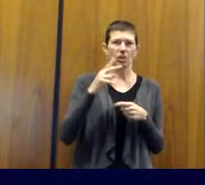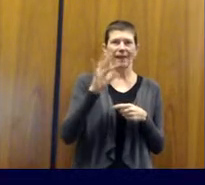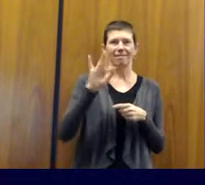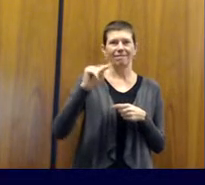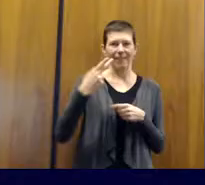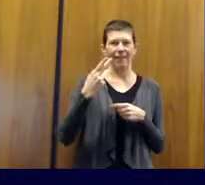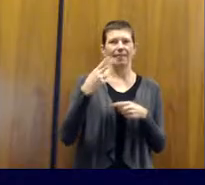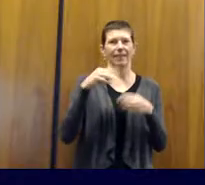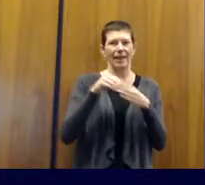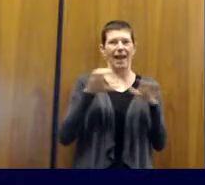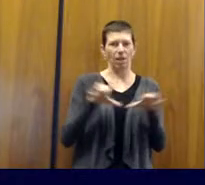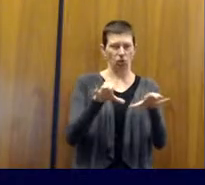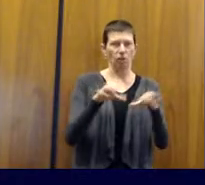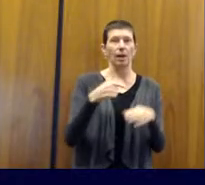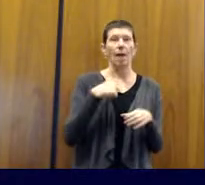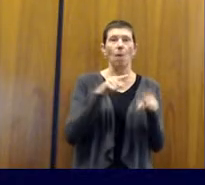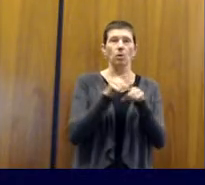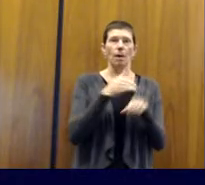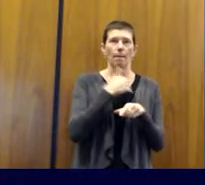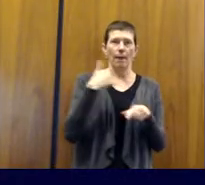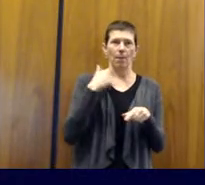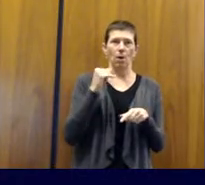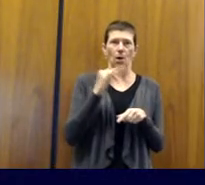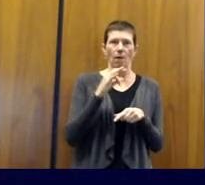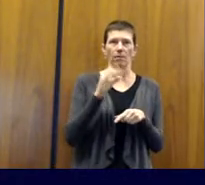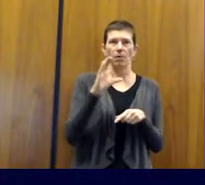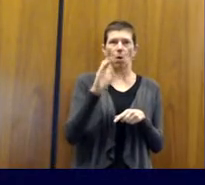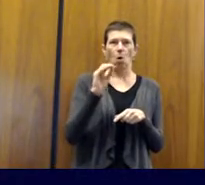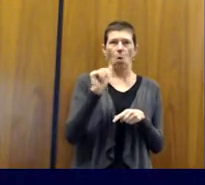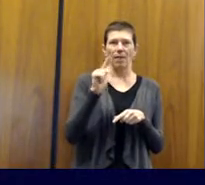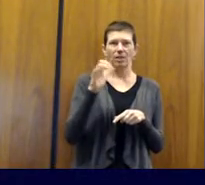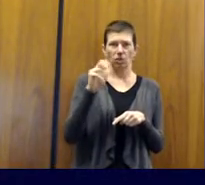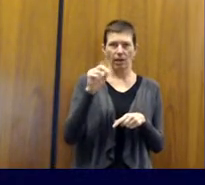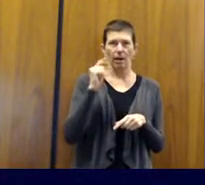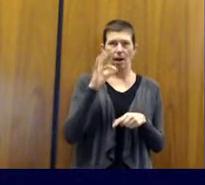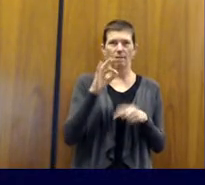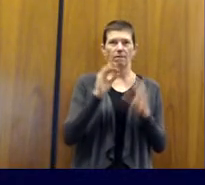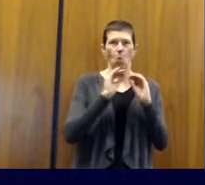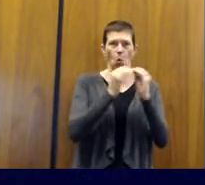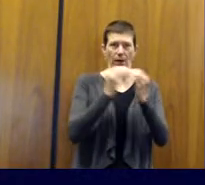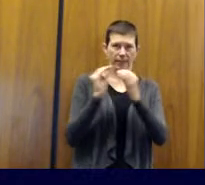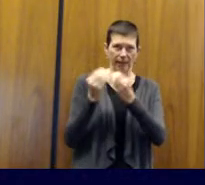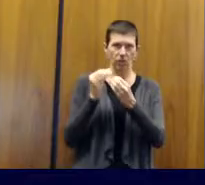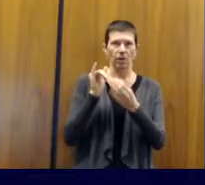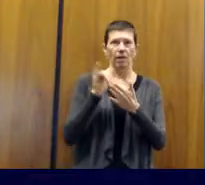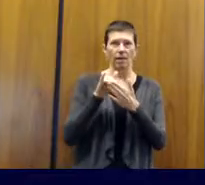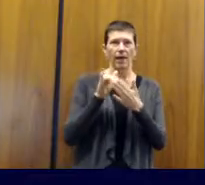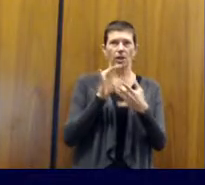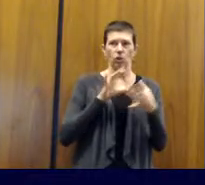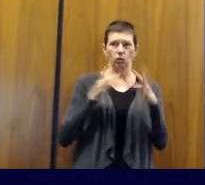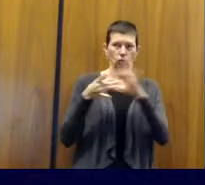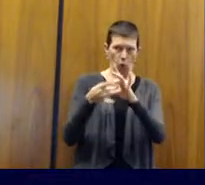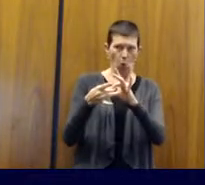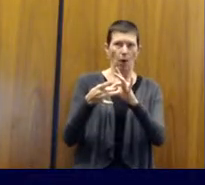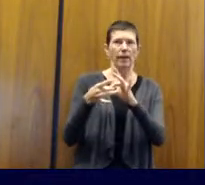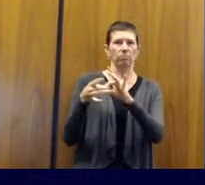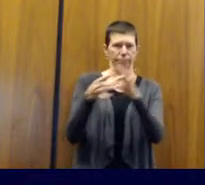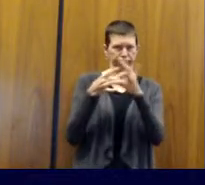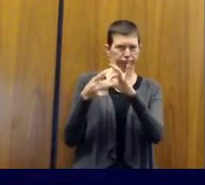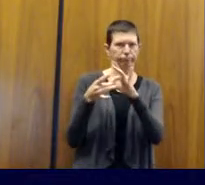Action. I'm also a member of the coalition of organizations that has joined together